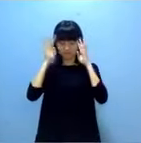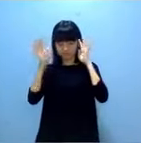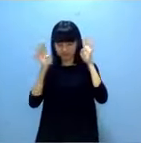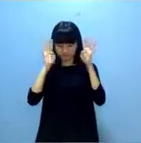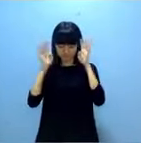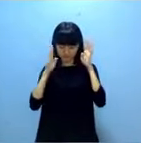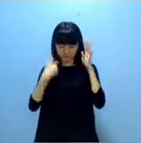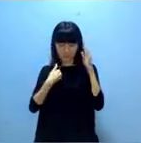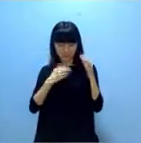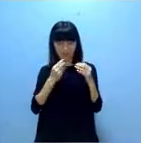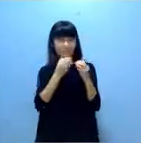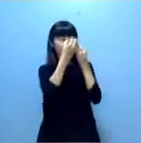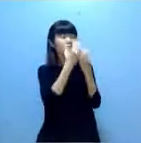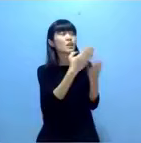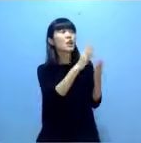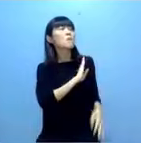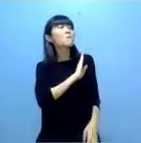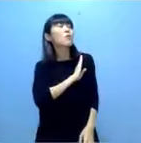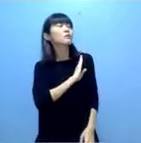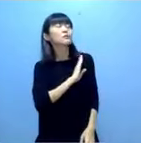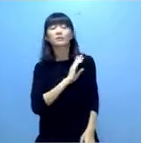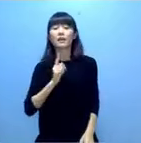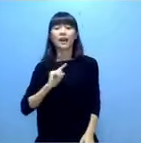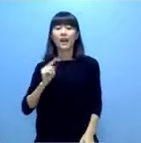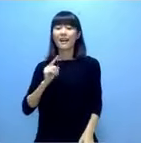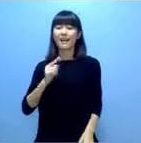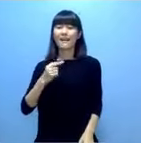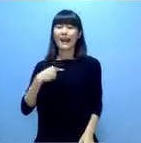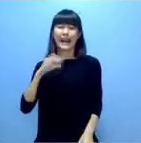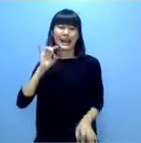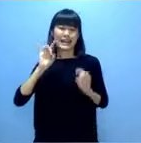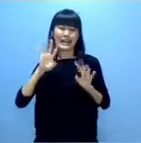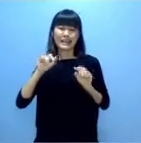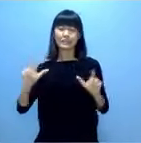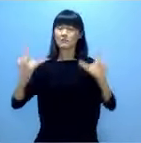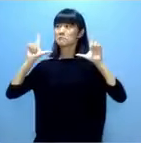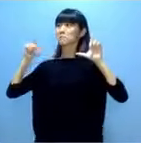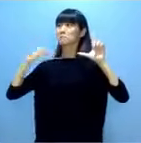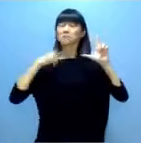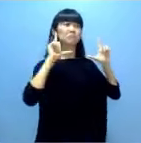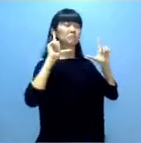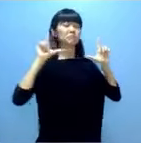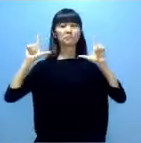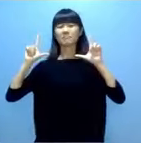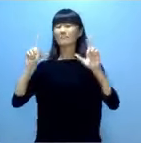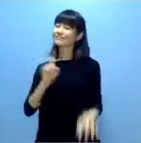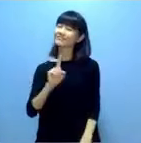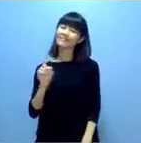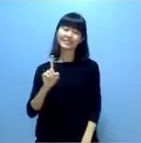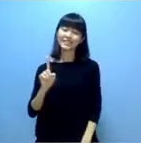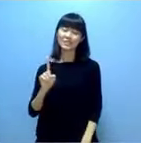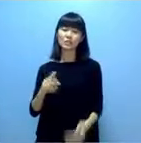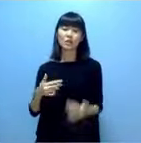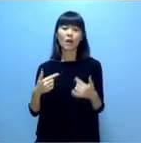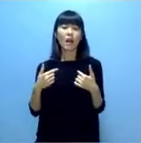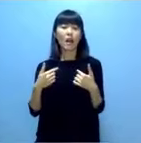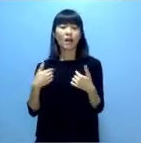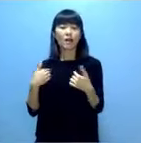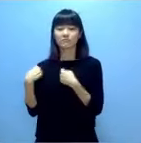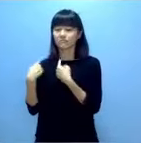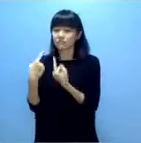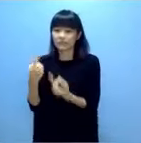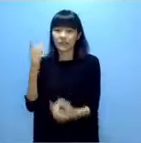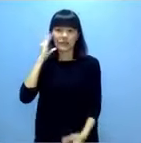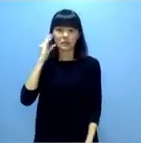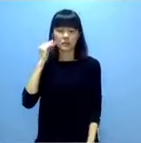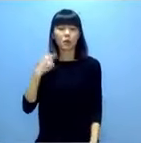I never want to be in the limelight. So I think all these experiences, like we have been very, very blessed